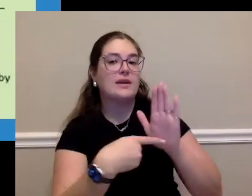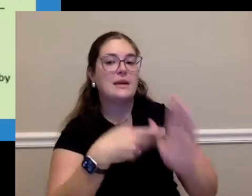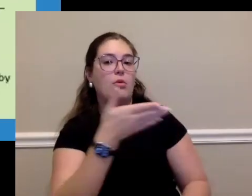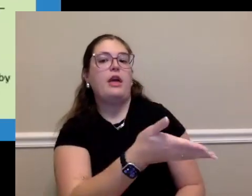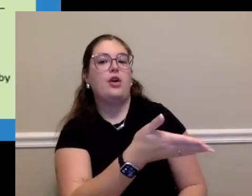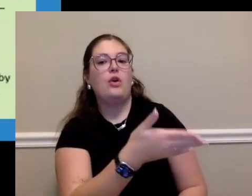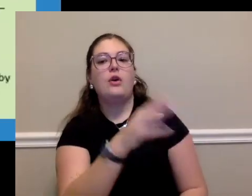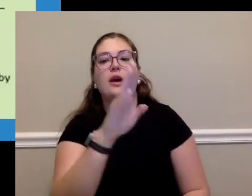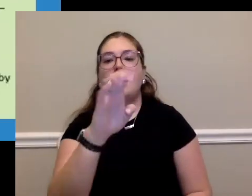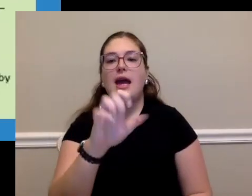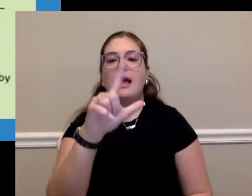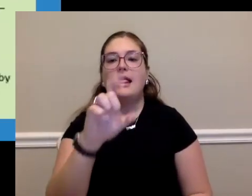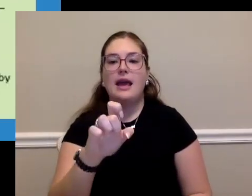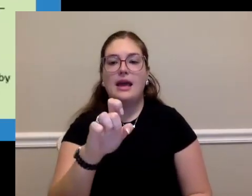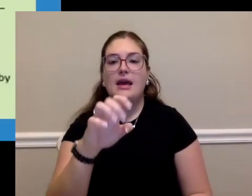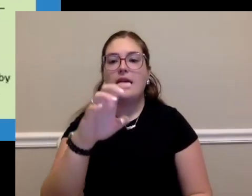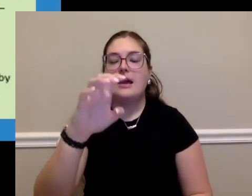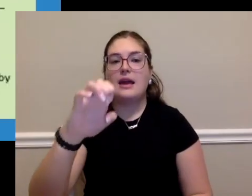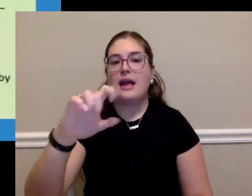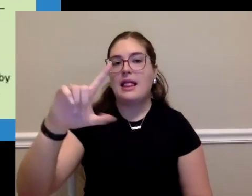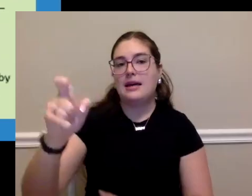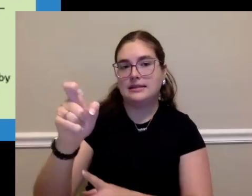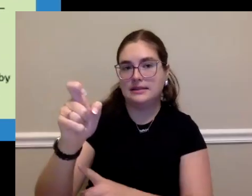with the final E was one of the options.